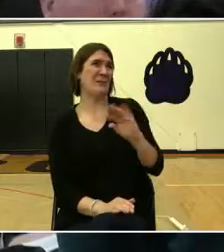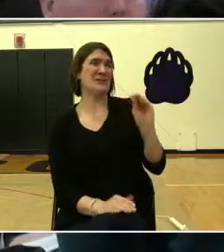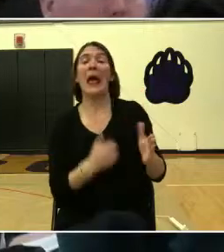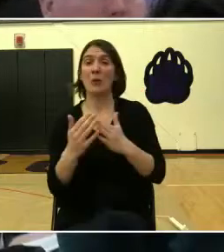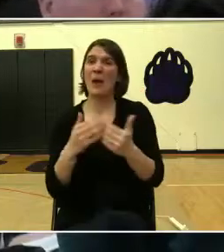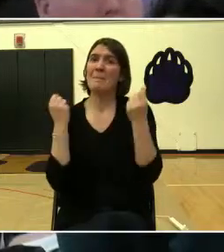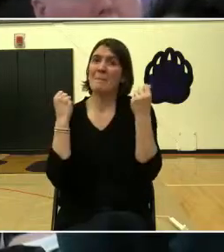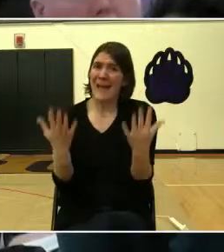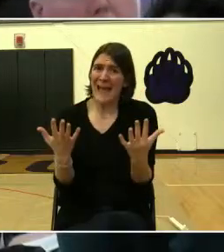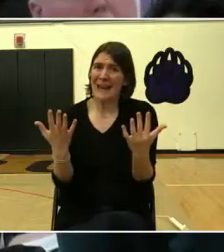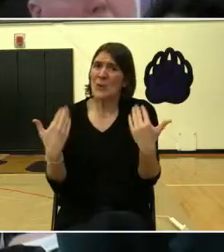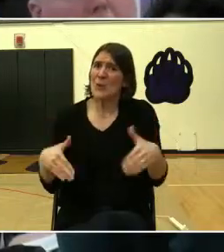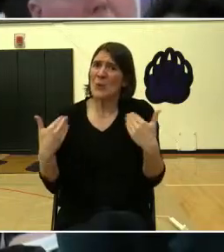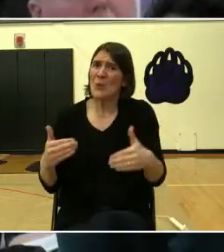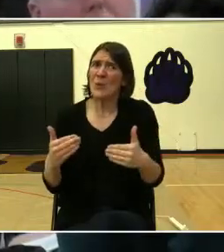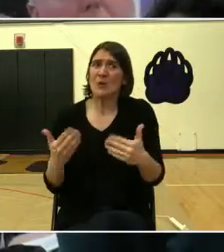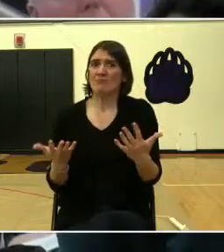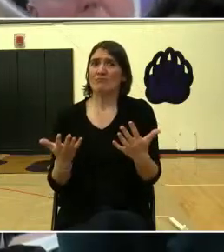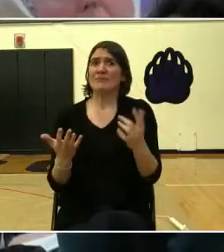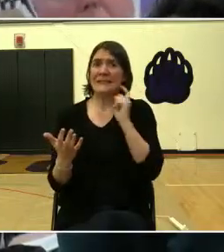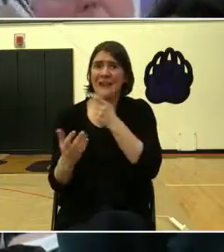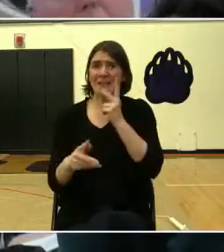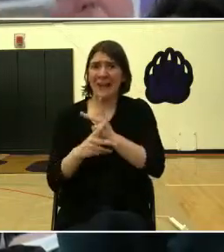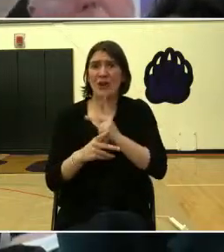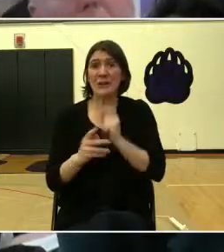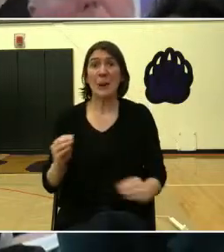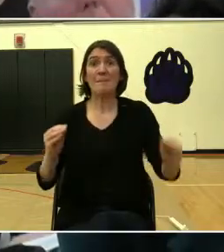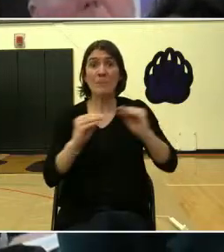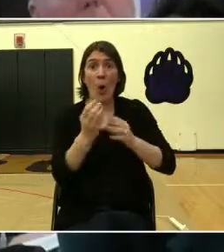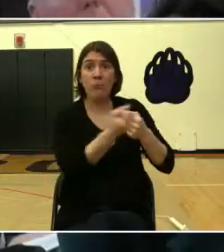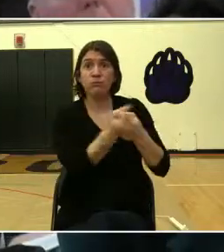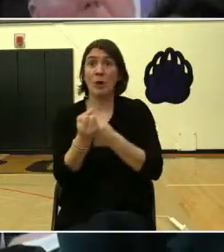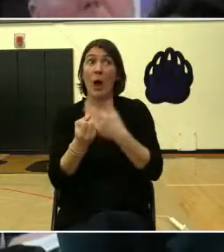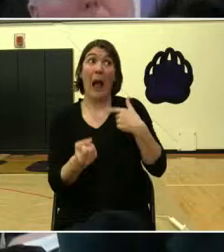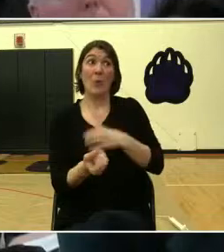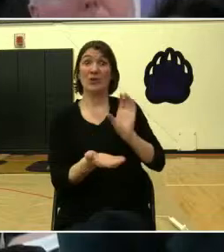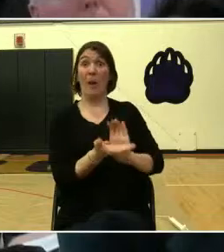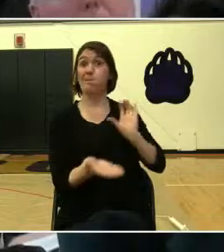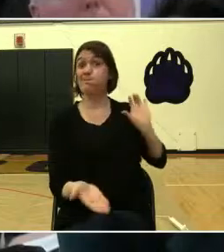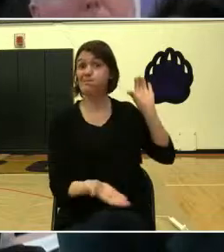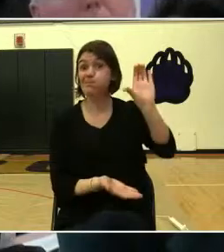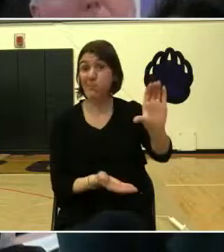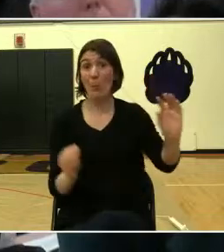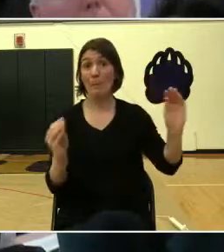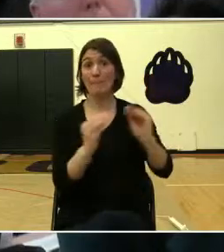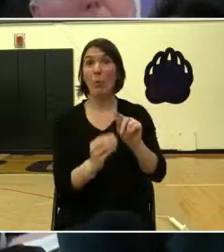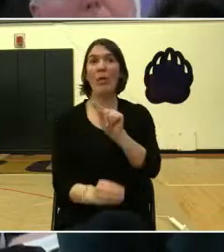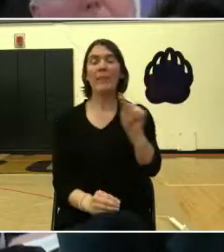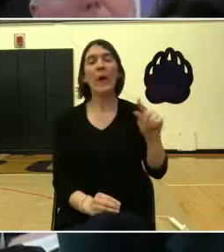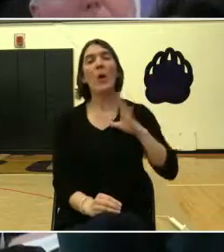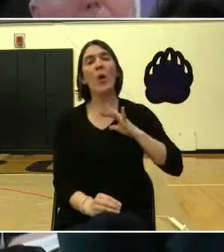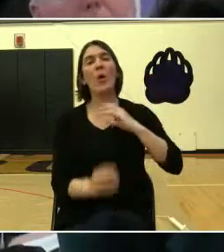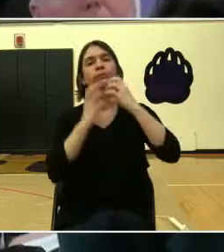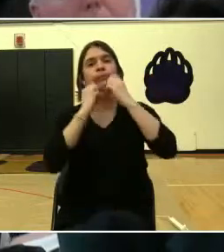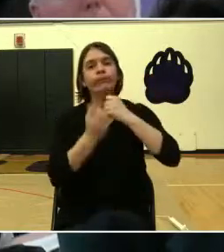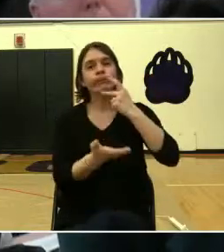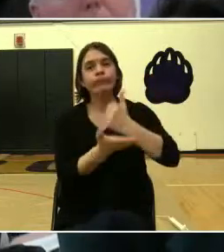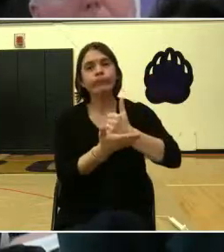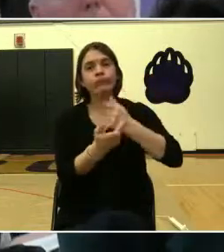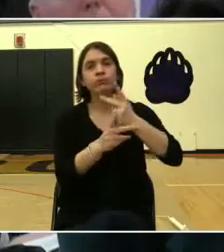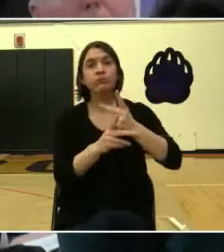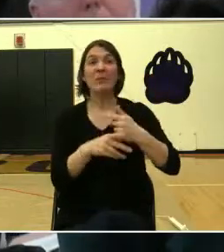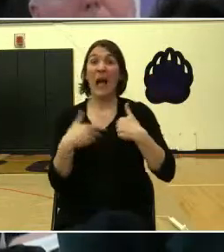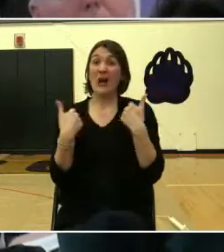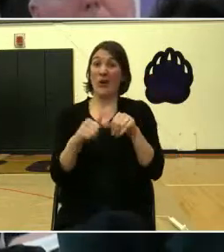anyway um honestly I think they should be getting more like um because they had when the last time I